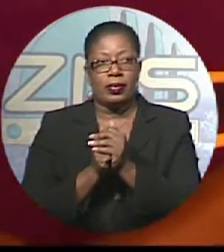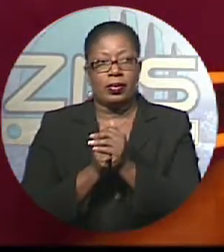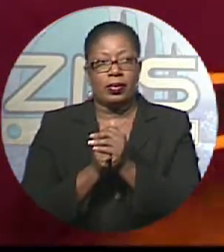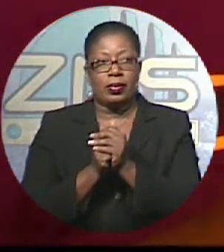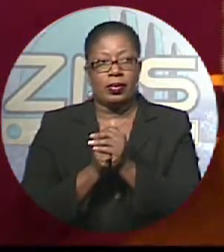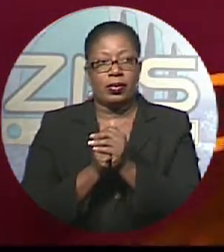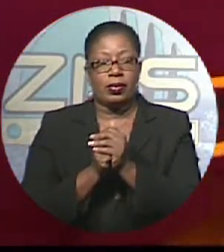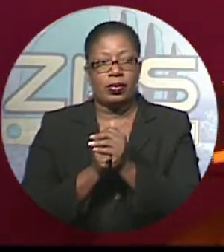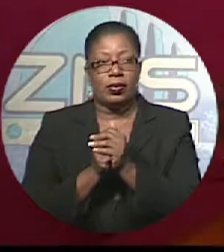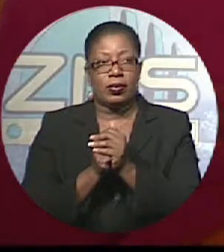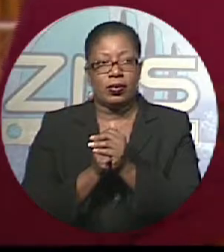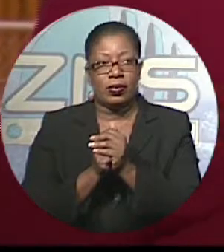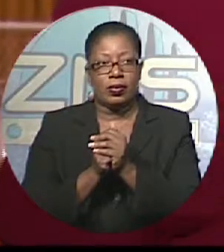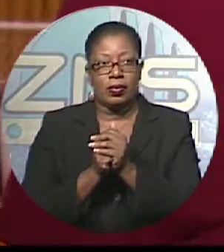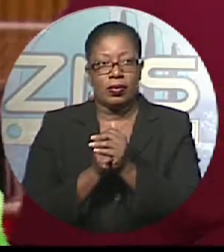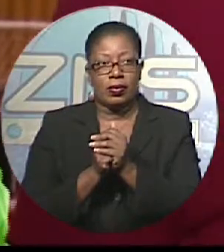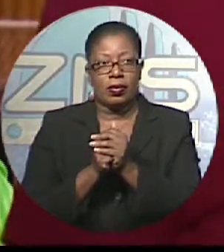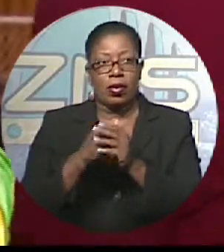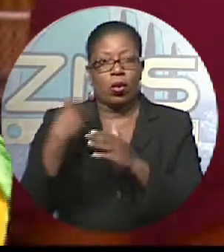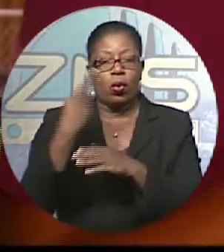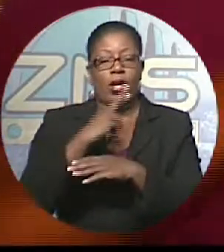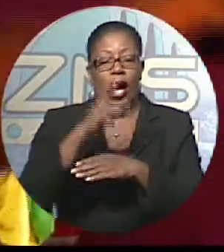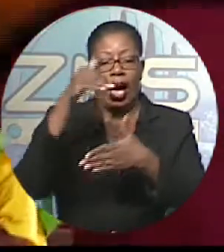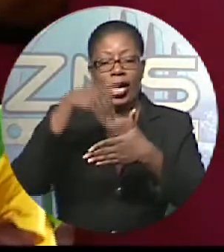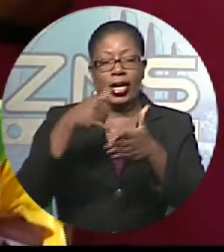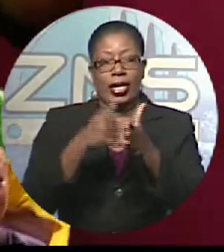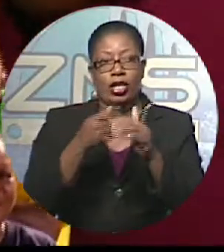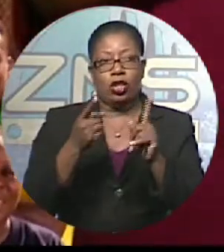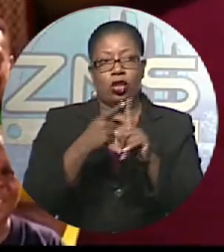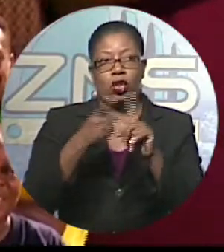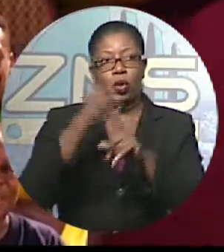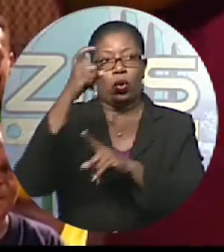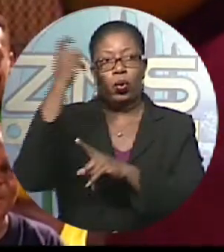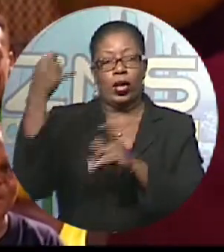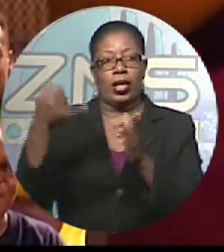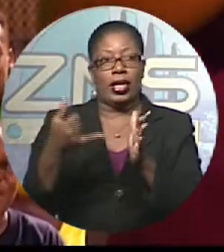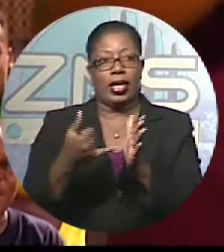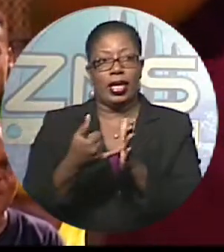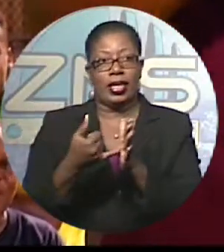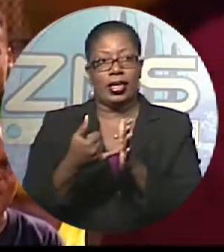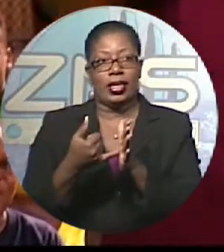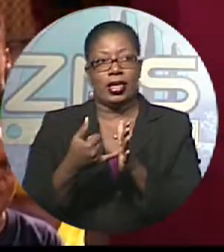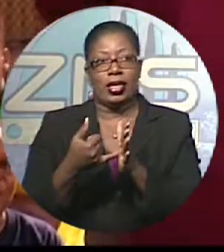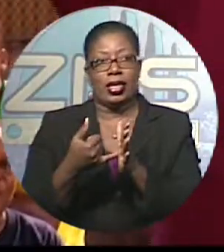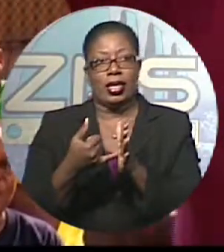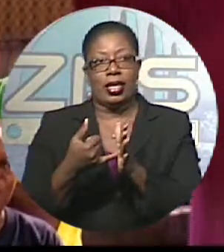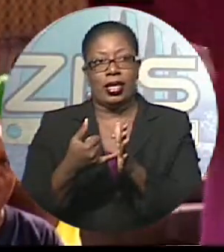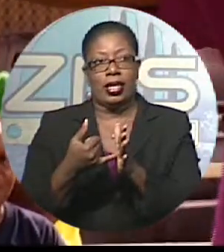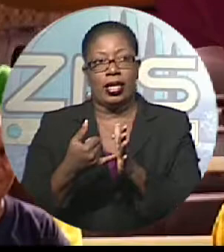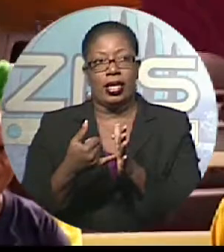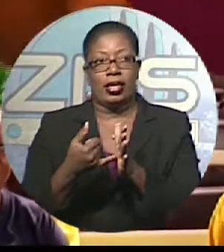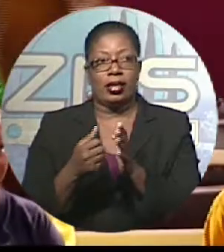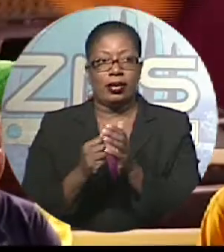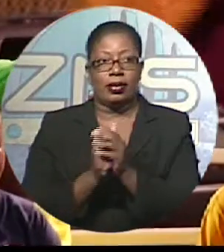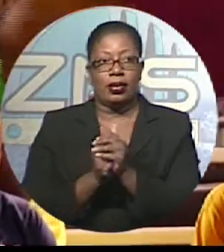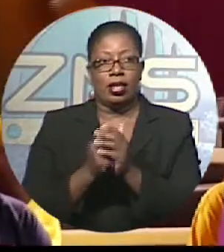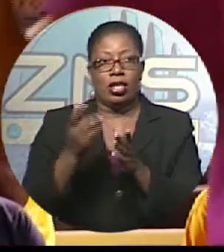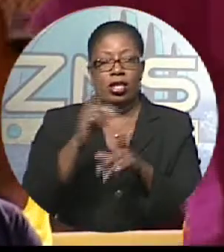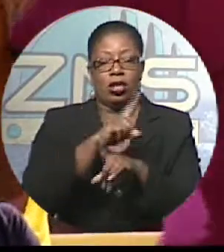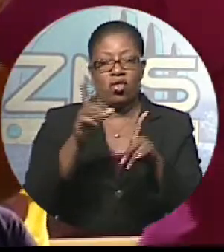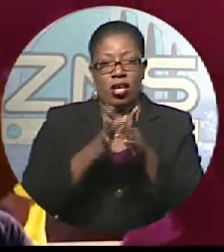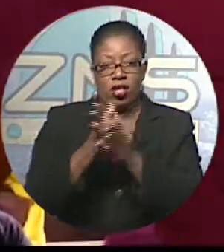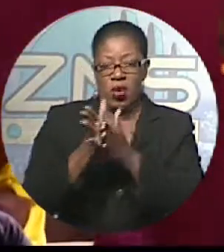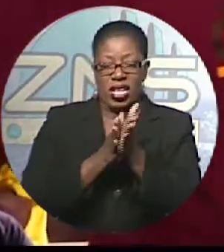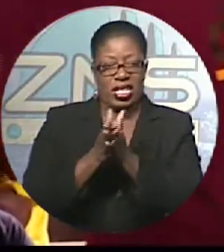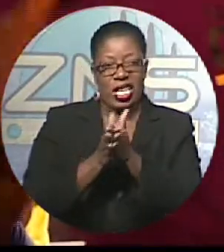Purple Punishers are in it to win it. No. I have an answer for our last group. Don't get too excited because you all get a